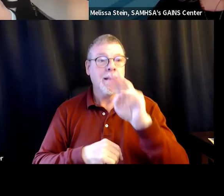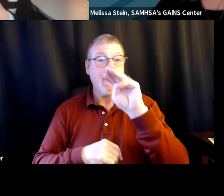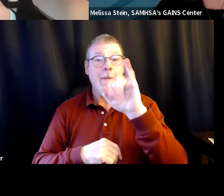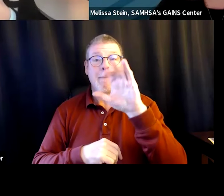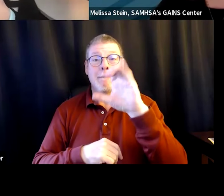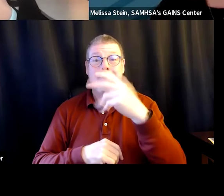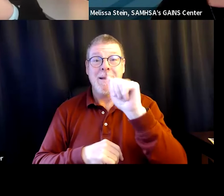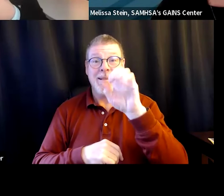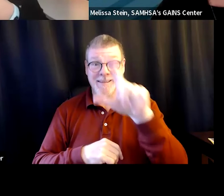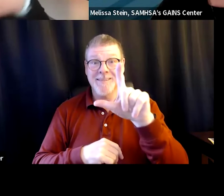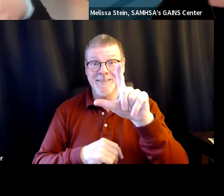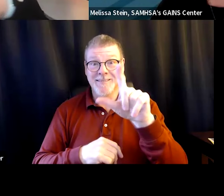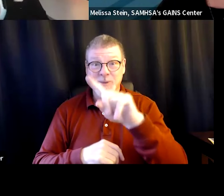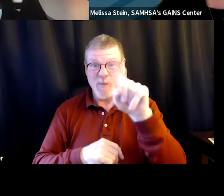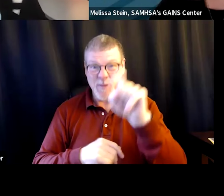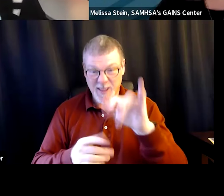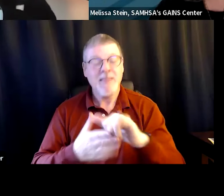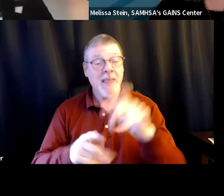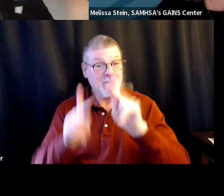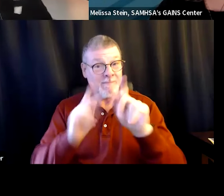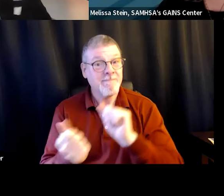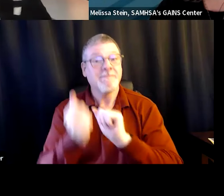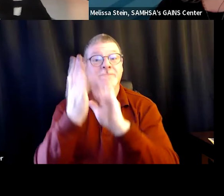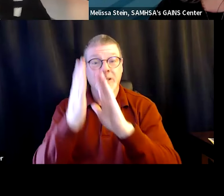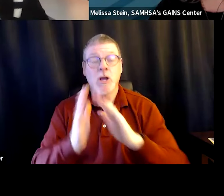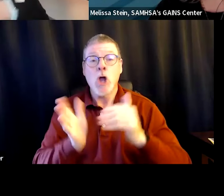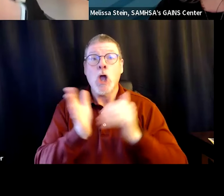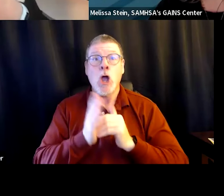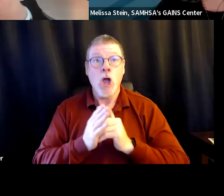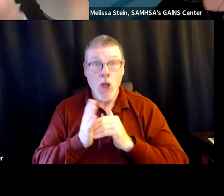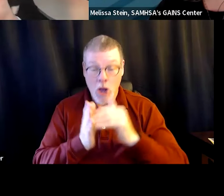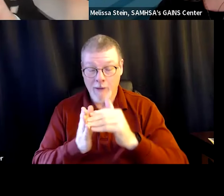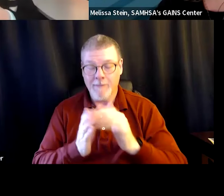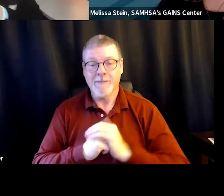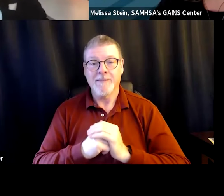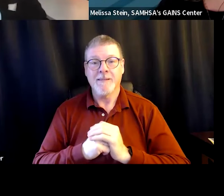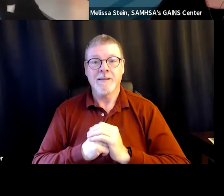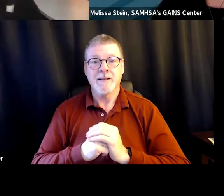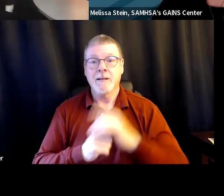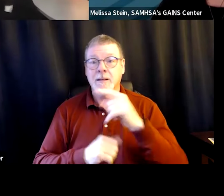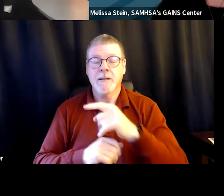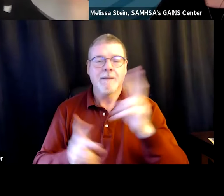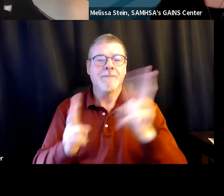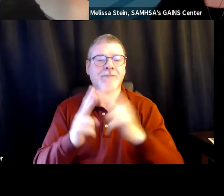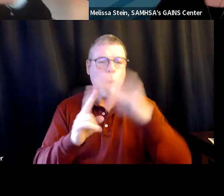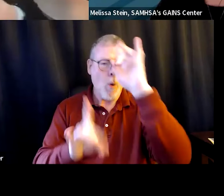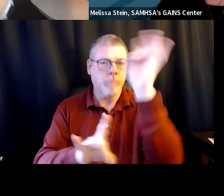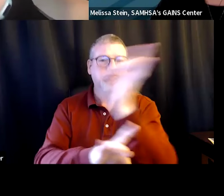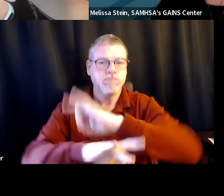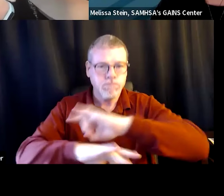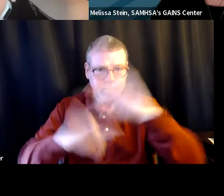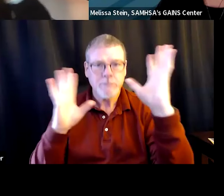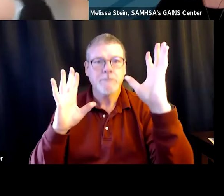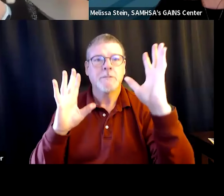rub that a lot of people face. This population is often one who have potentially committed very egregious acts, and it can be